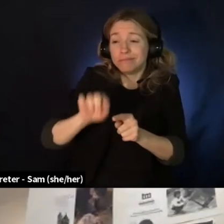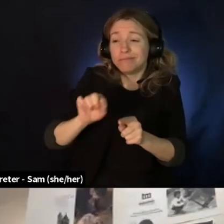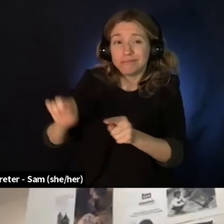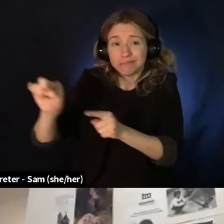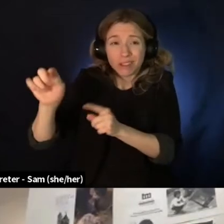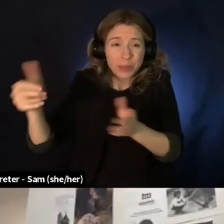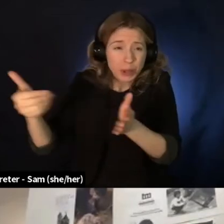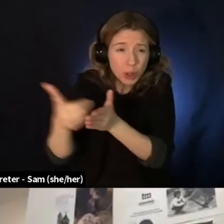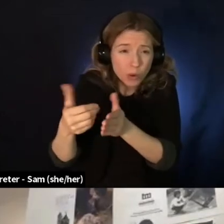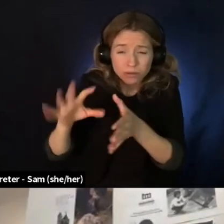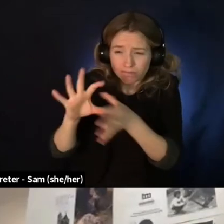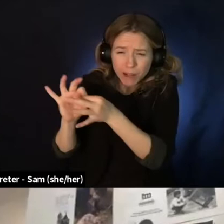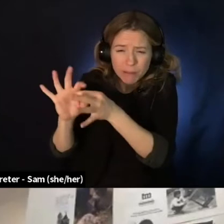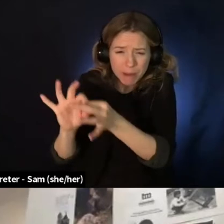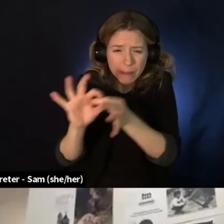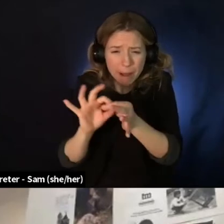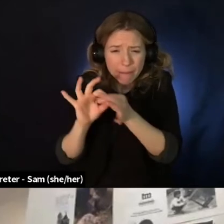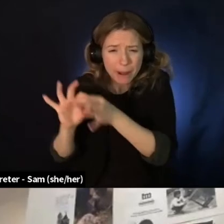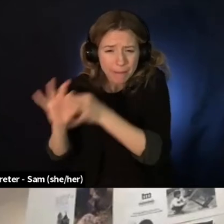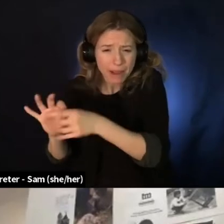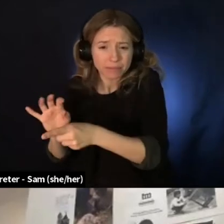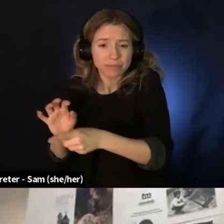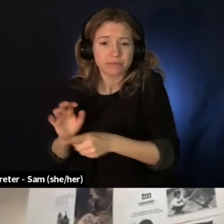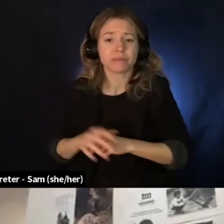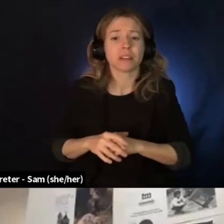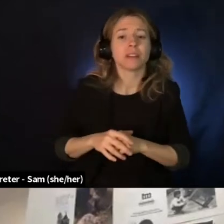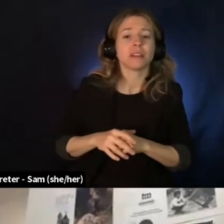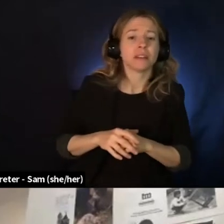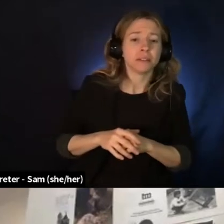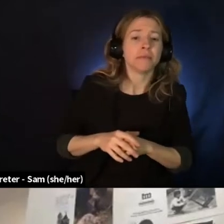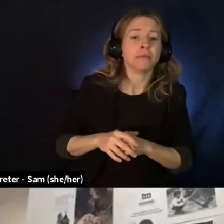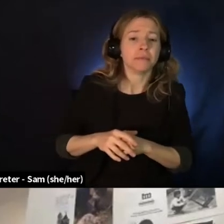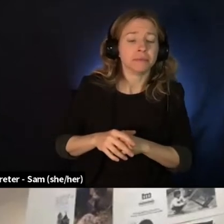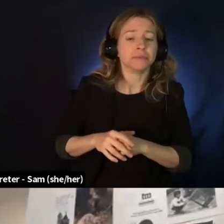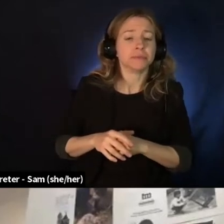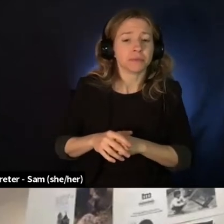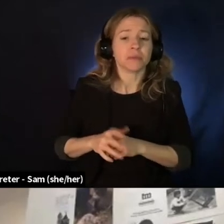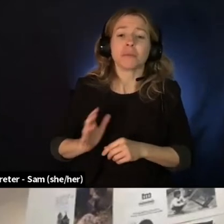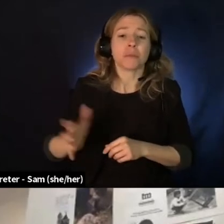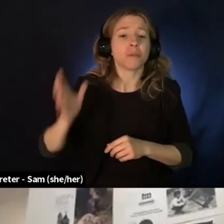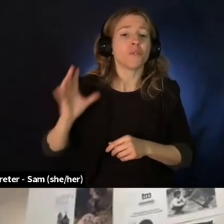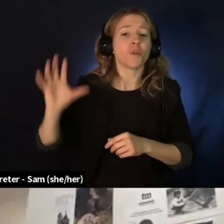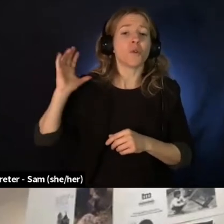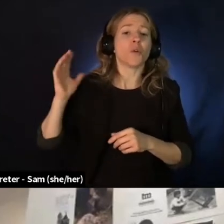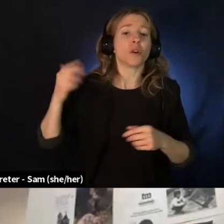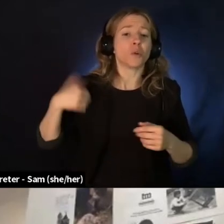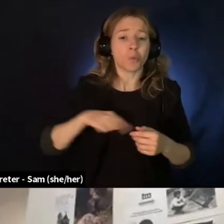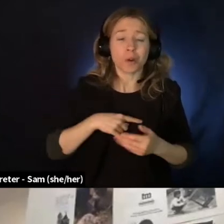coast to the state of Delaware and in parts of New Jersey and